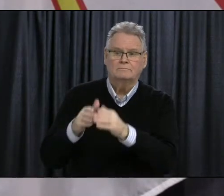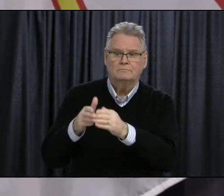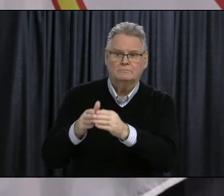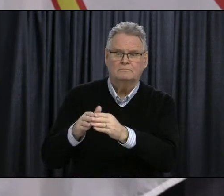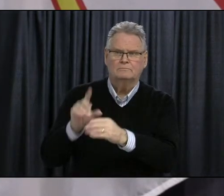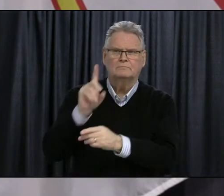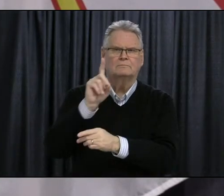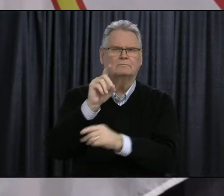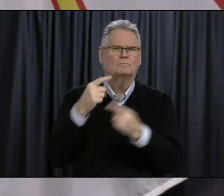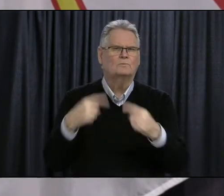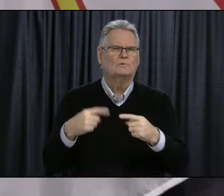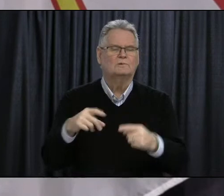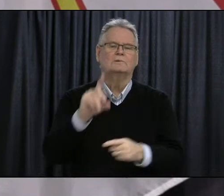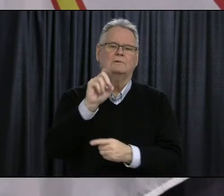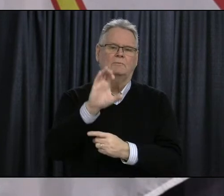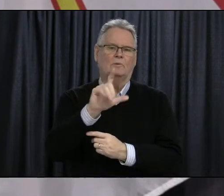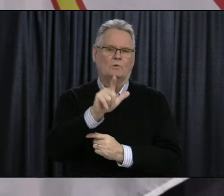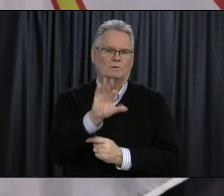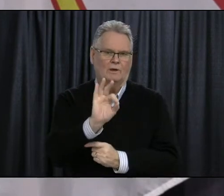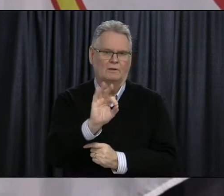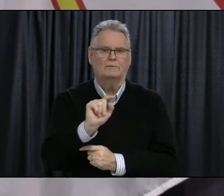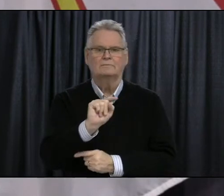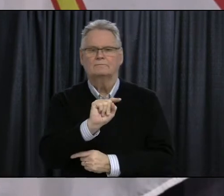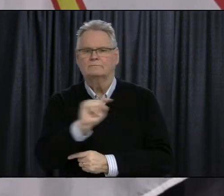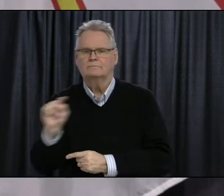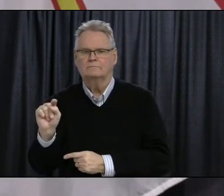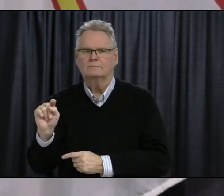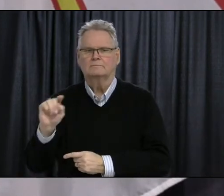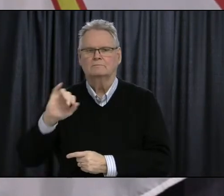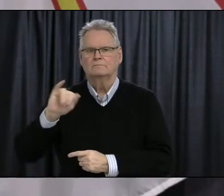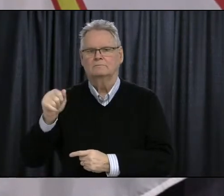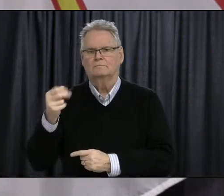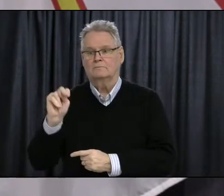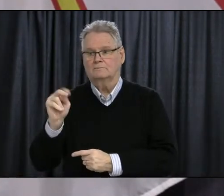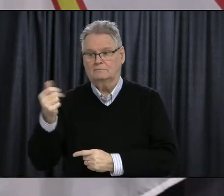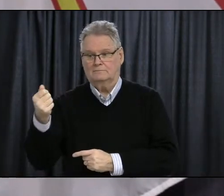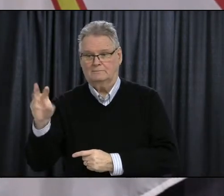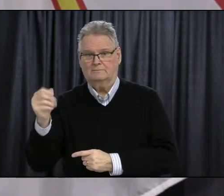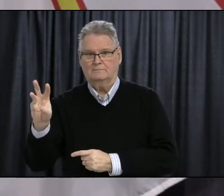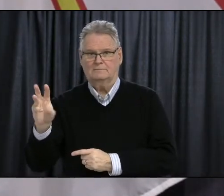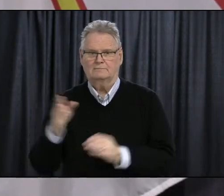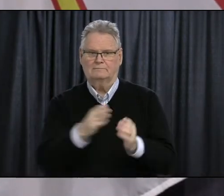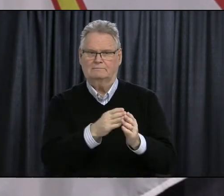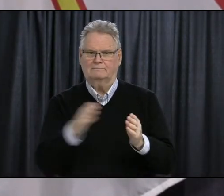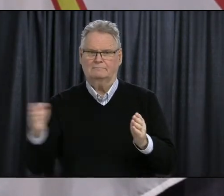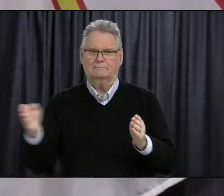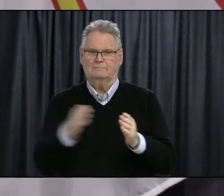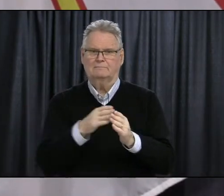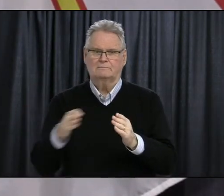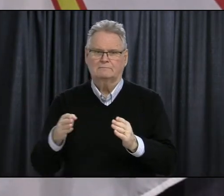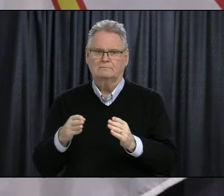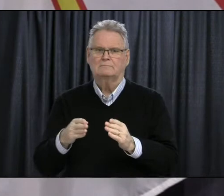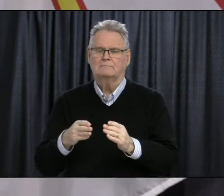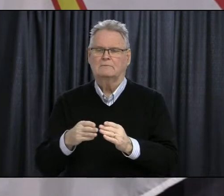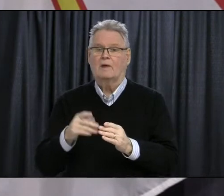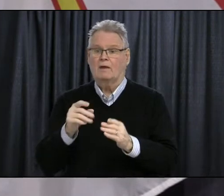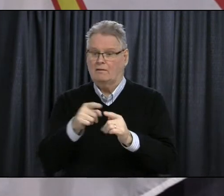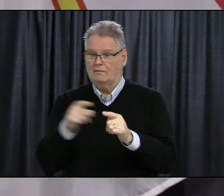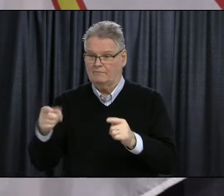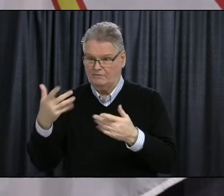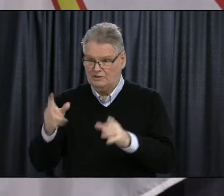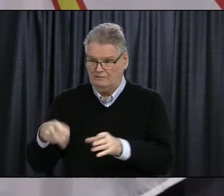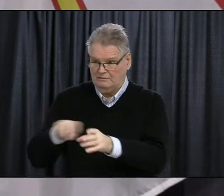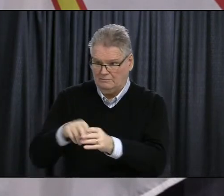done so, even if you are not symptomatic. In total, we now have 5 cases associated with the cluster announced